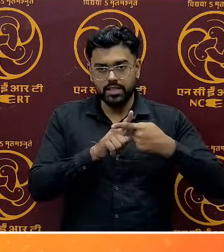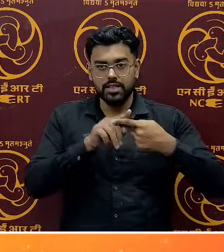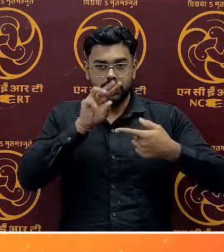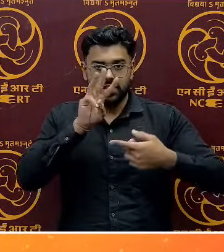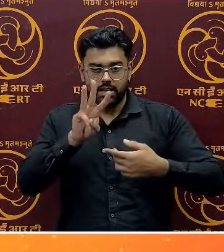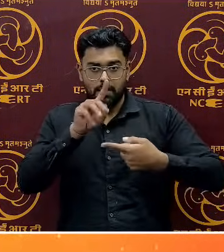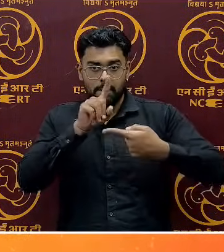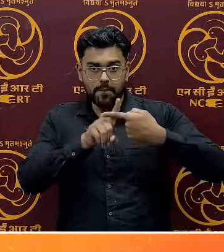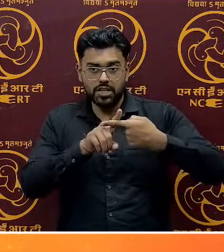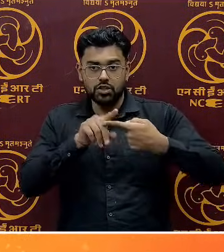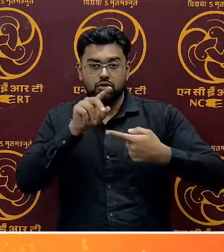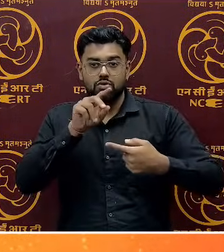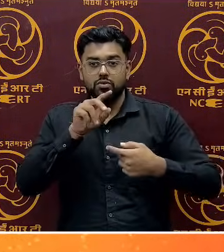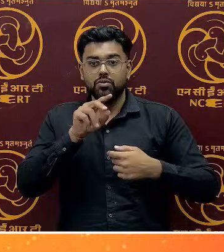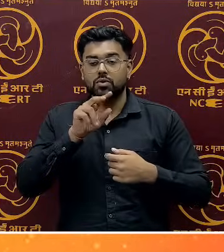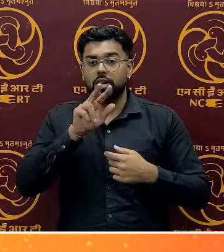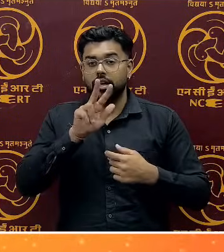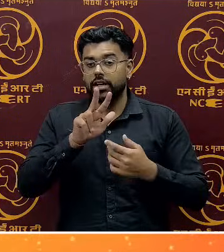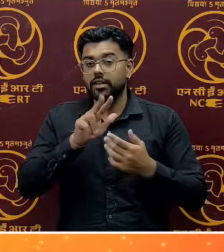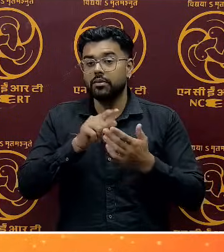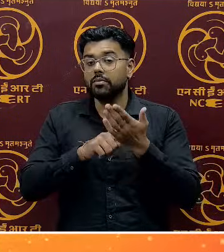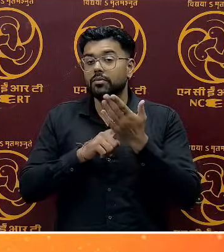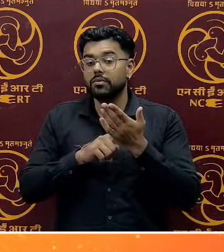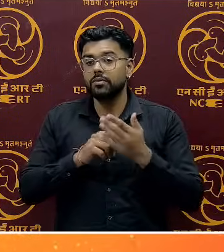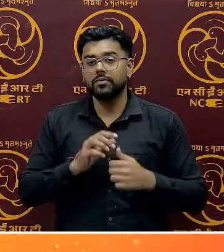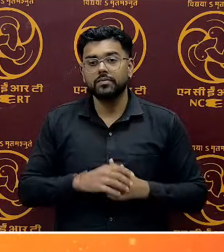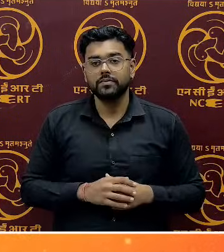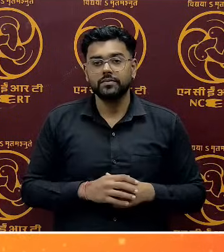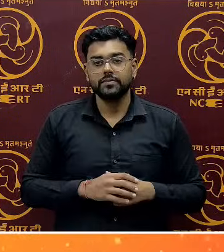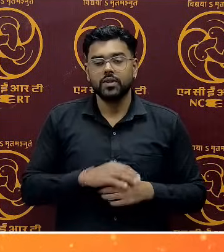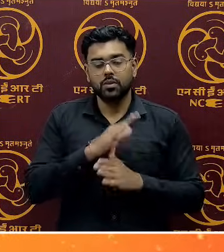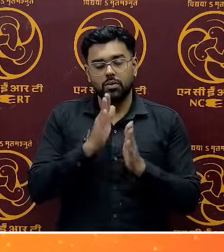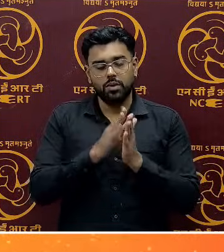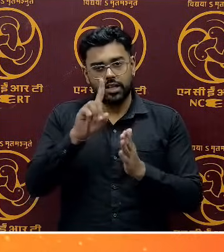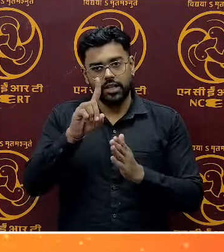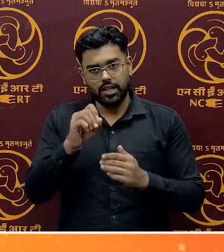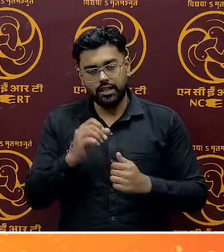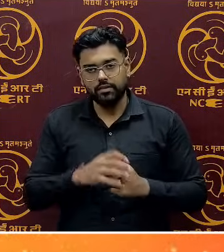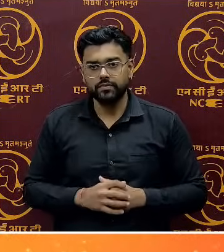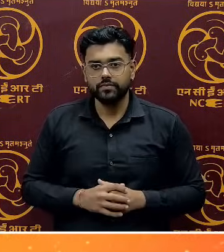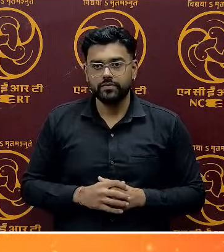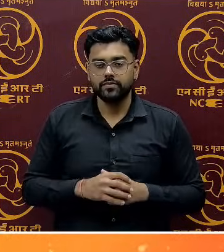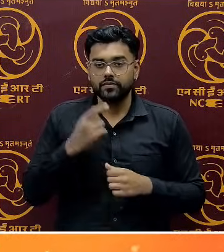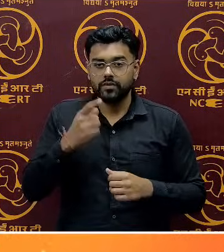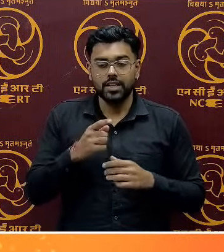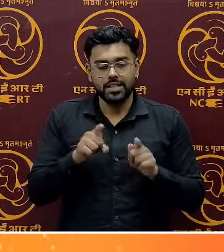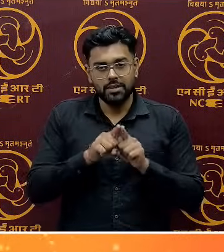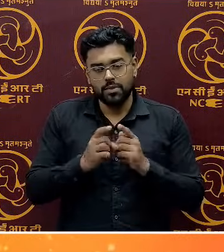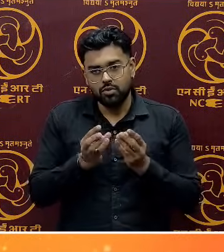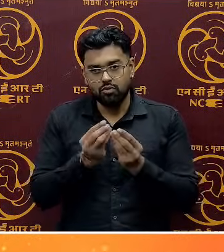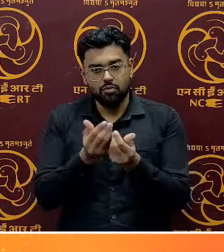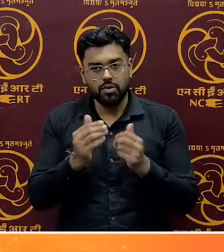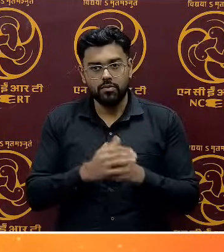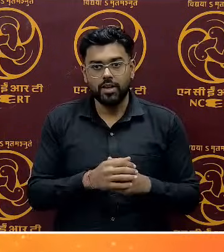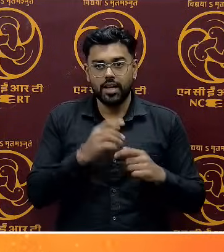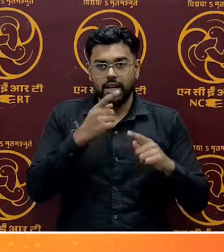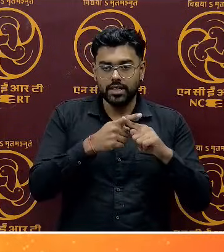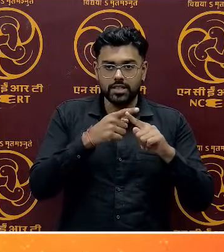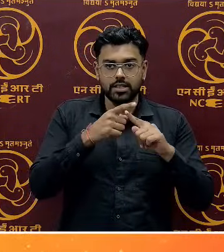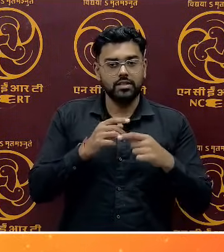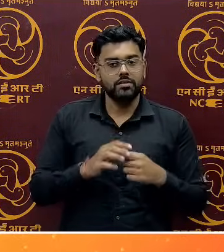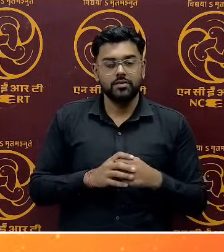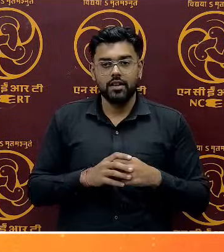8 plus 2 is 10. 10. Right? This way we solve. Find the value of x into y into